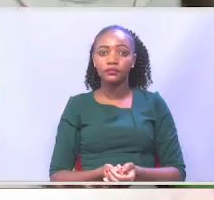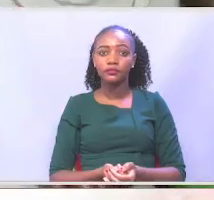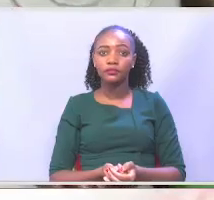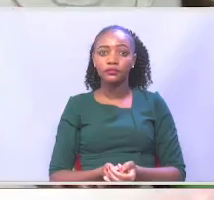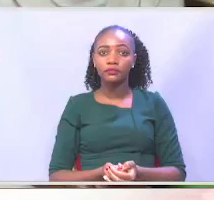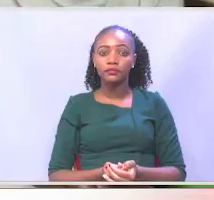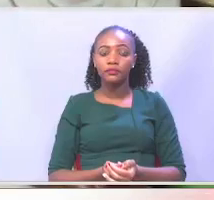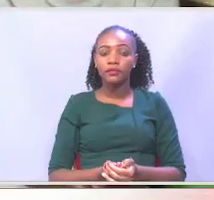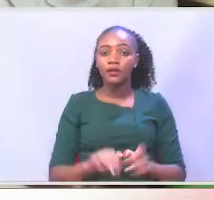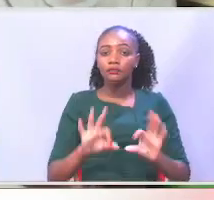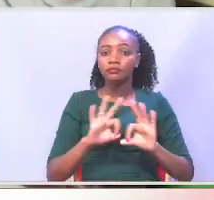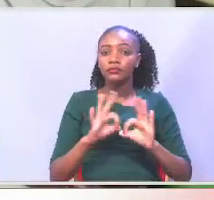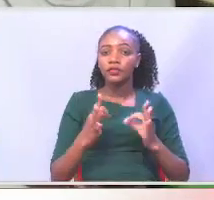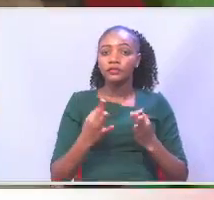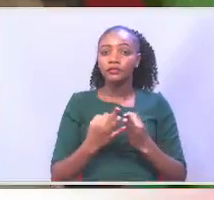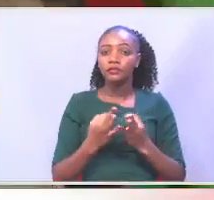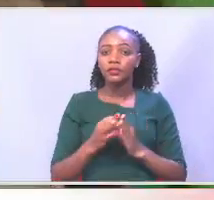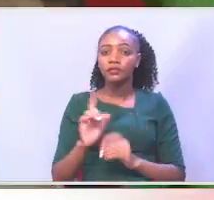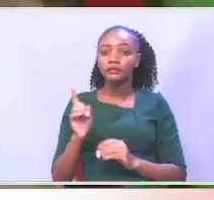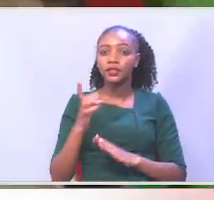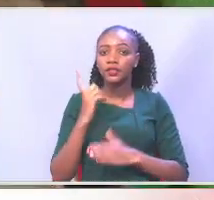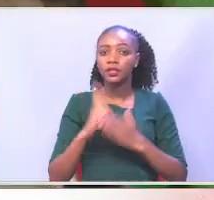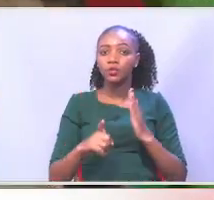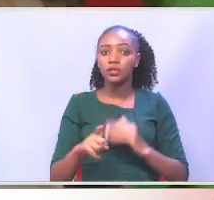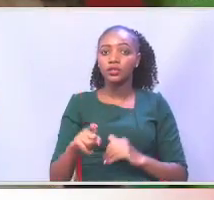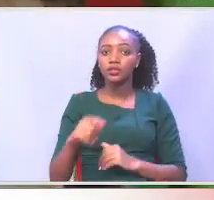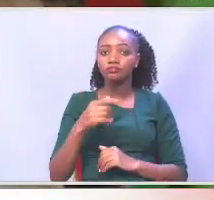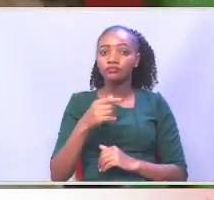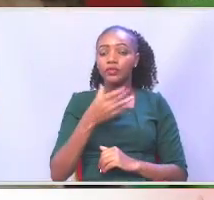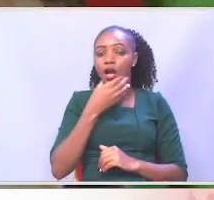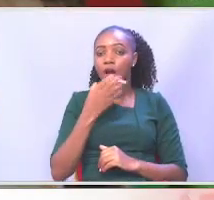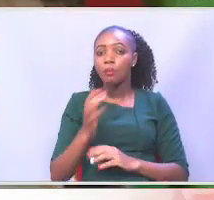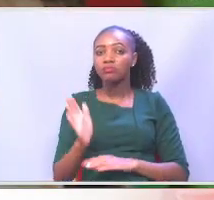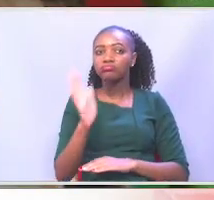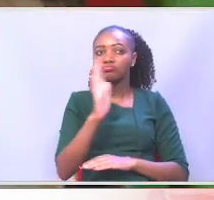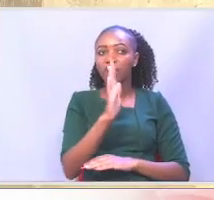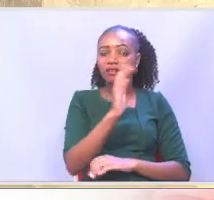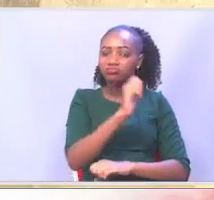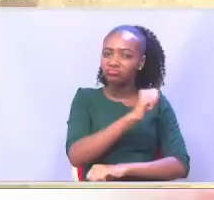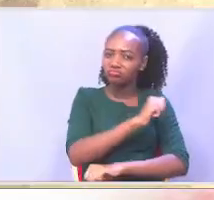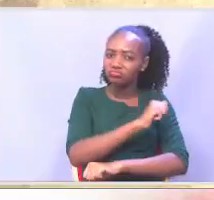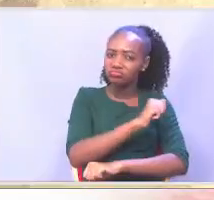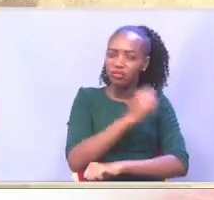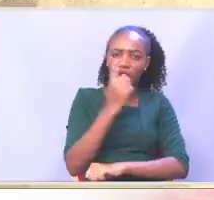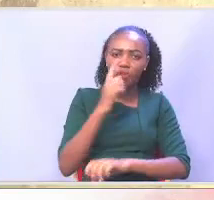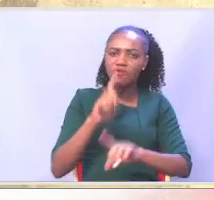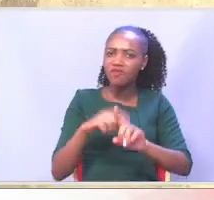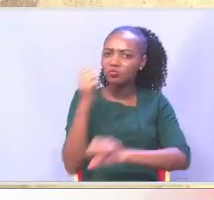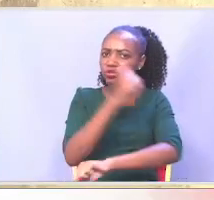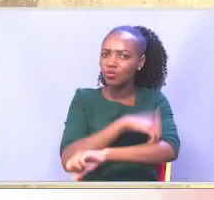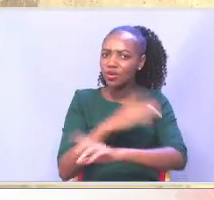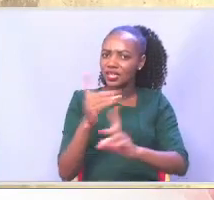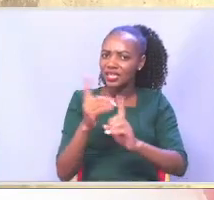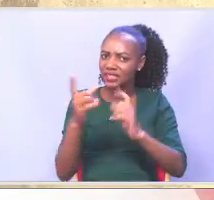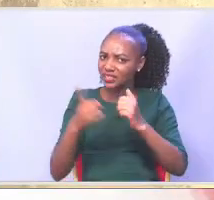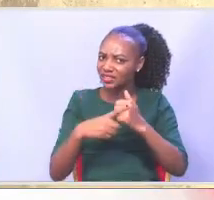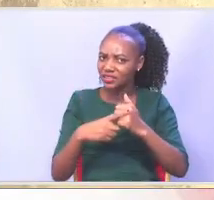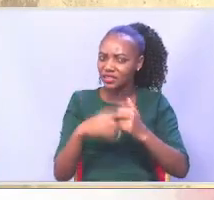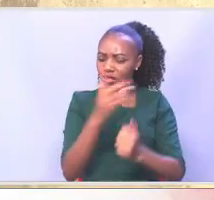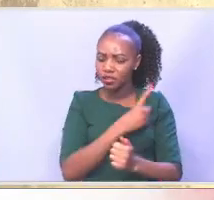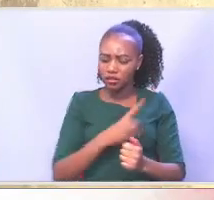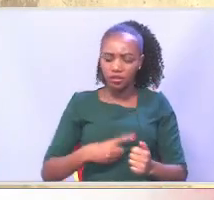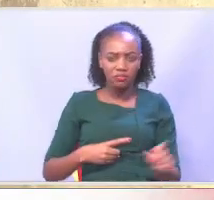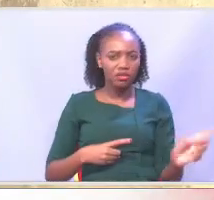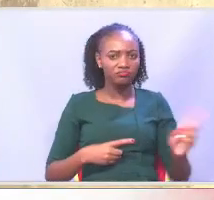According to the family, Anthony failed to return home from school on December 6th. Tarehe sita, mtoto